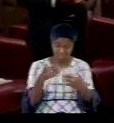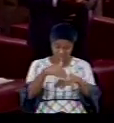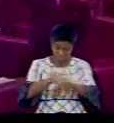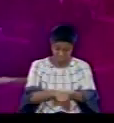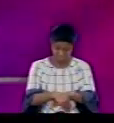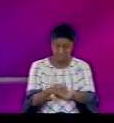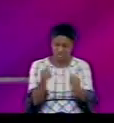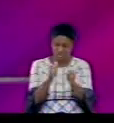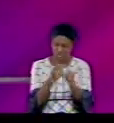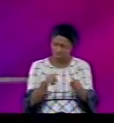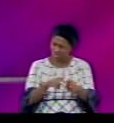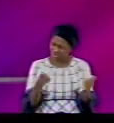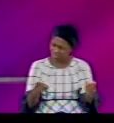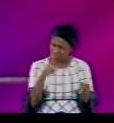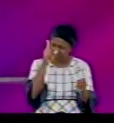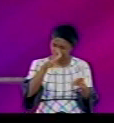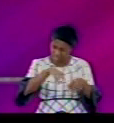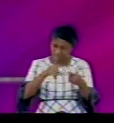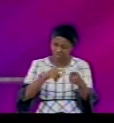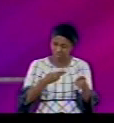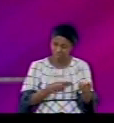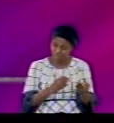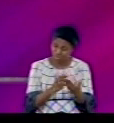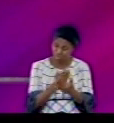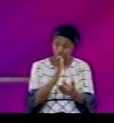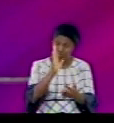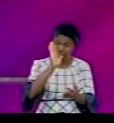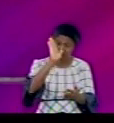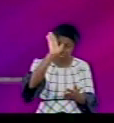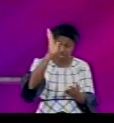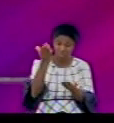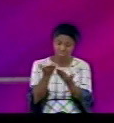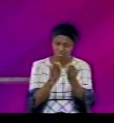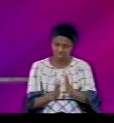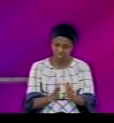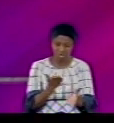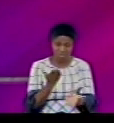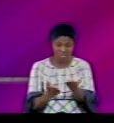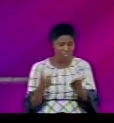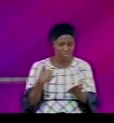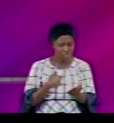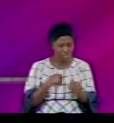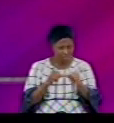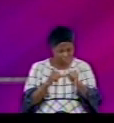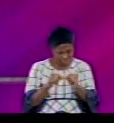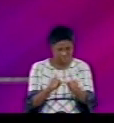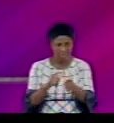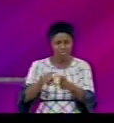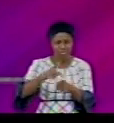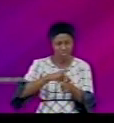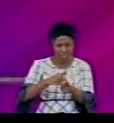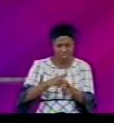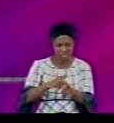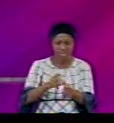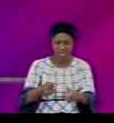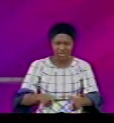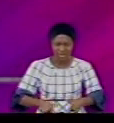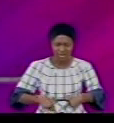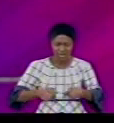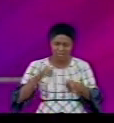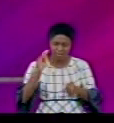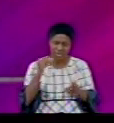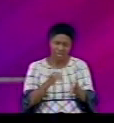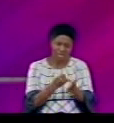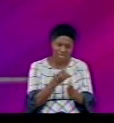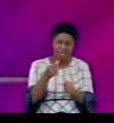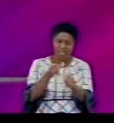revelation you have brought to us through your servant, may we continue to live henceforth, every time, every day,